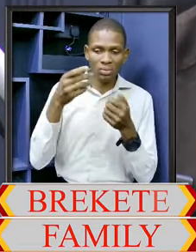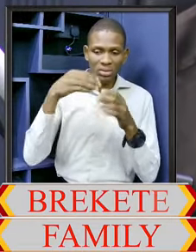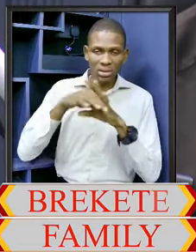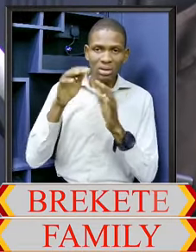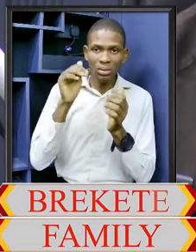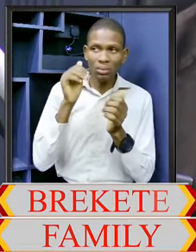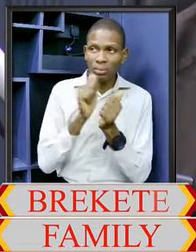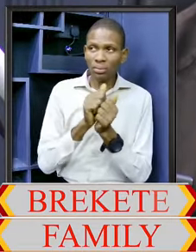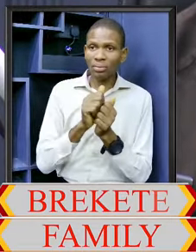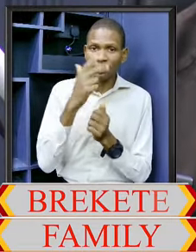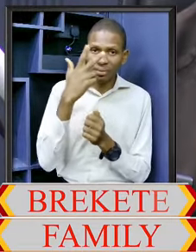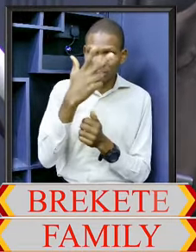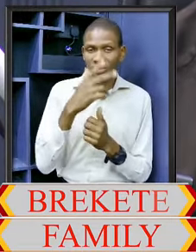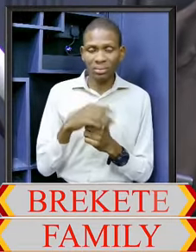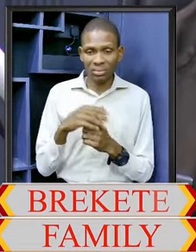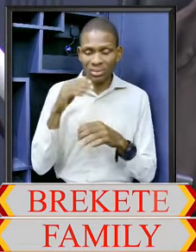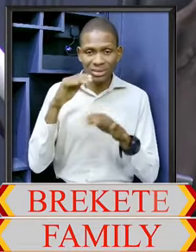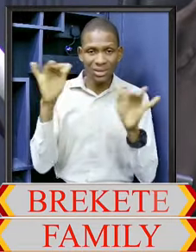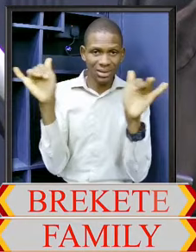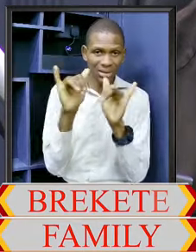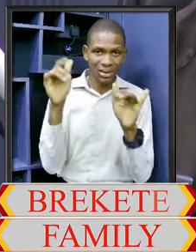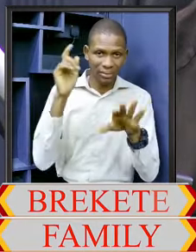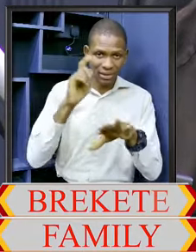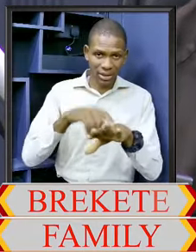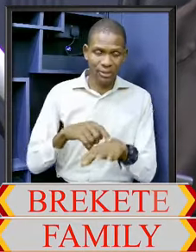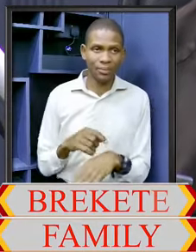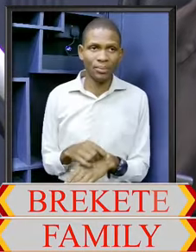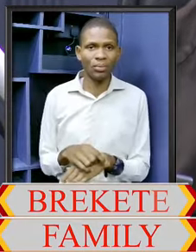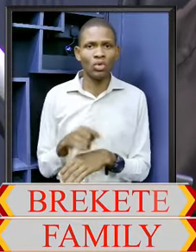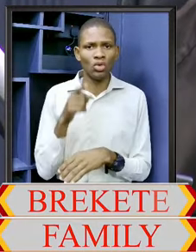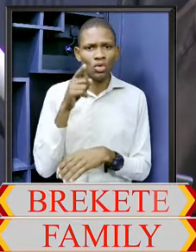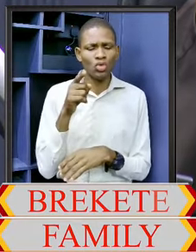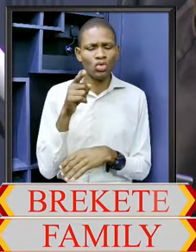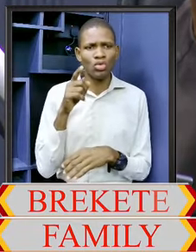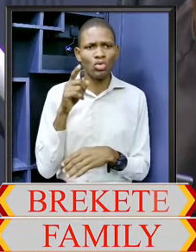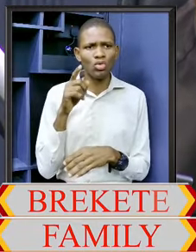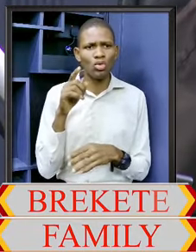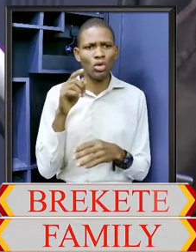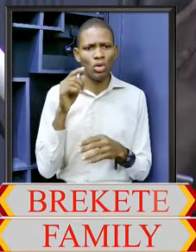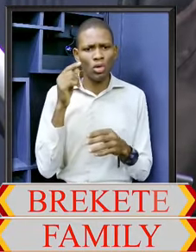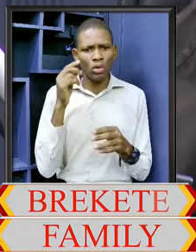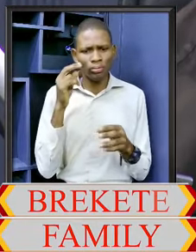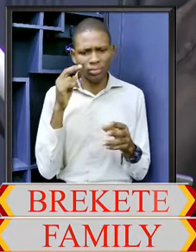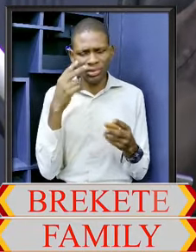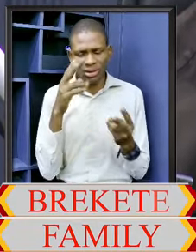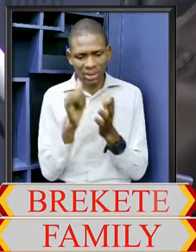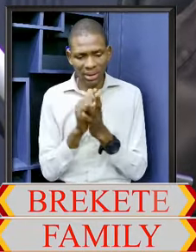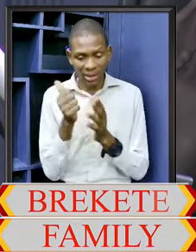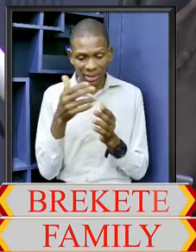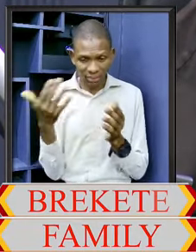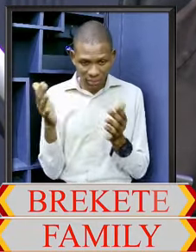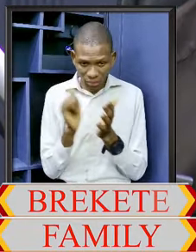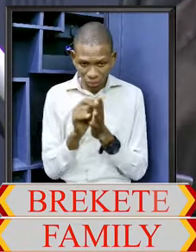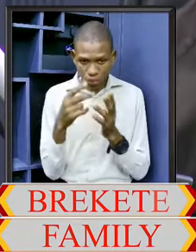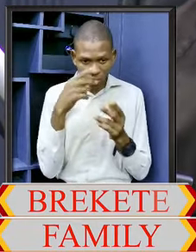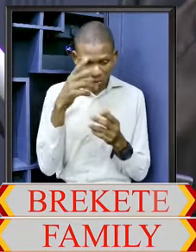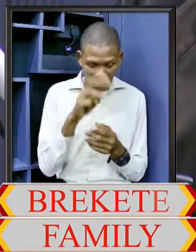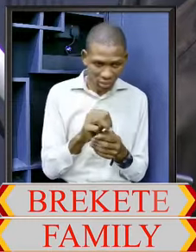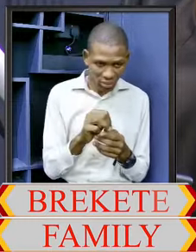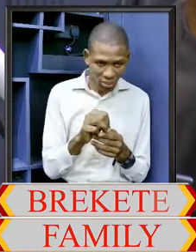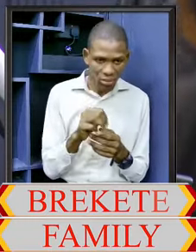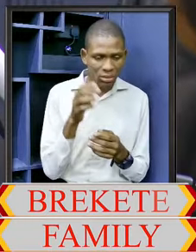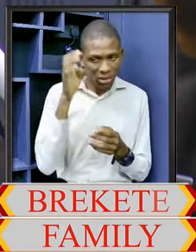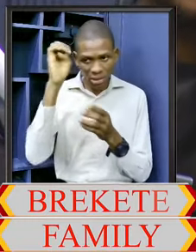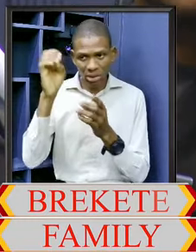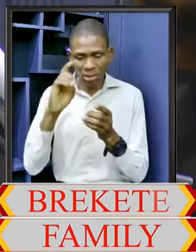three. At the same time, you observe, say anything where you tell him make he do, he they do. So why you